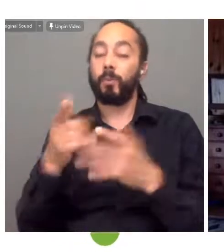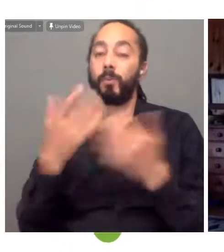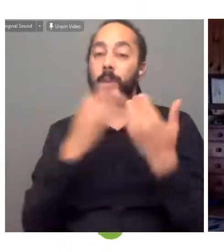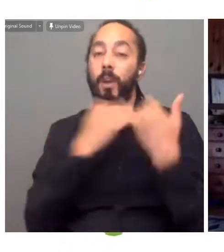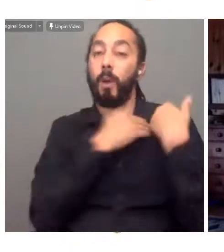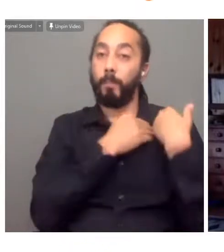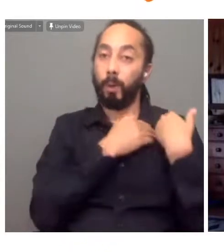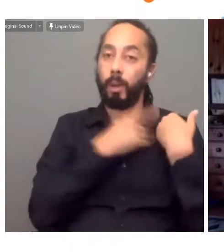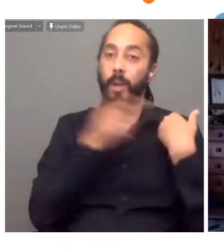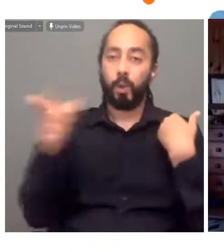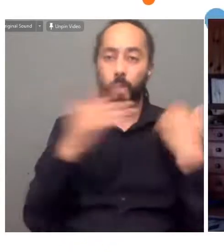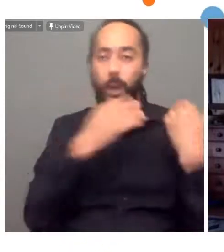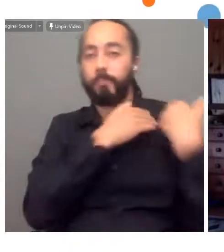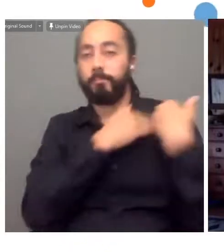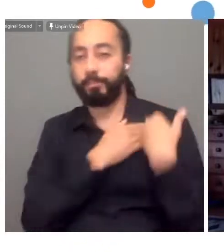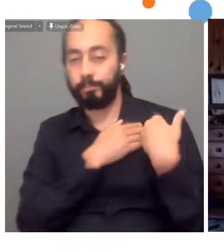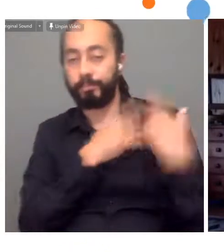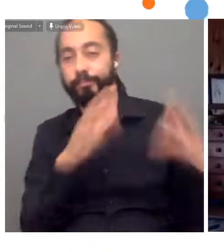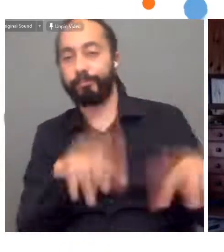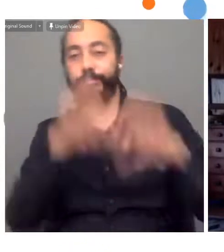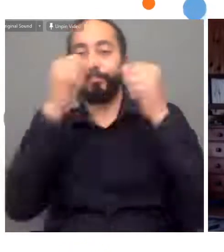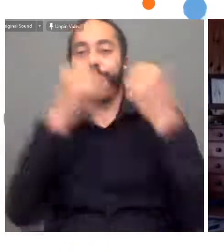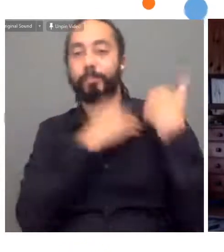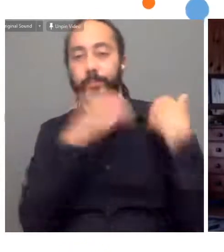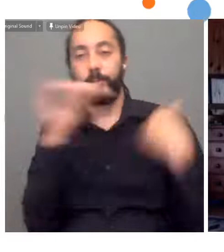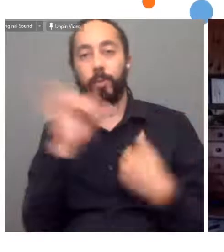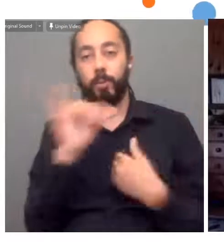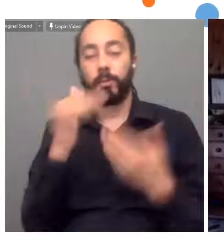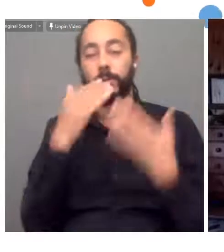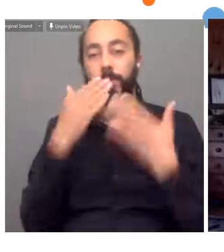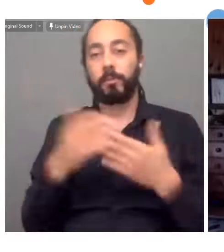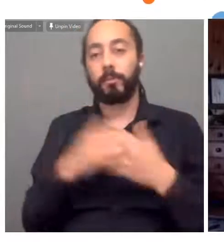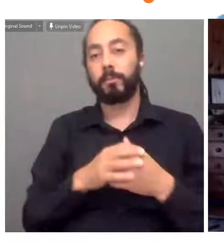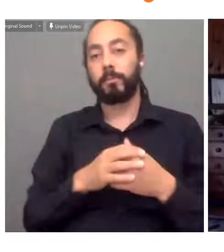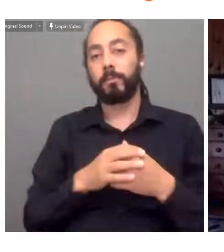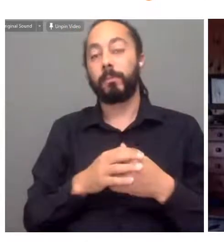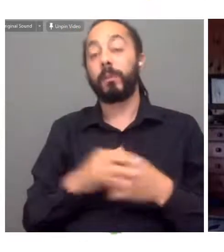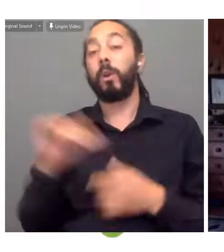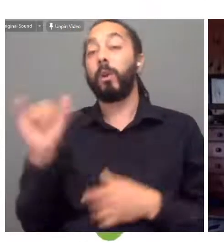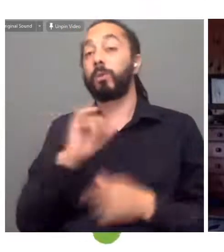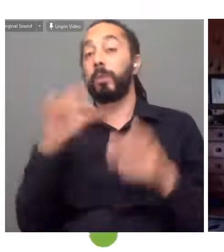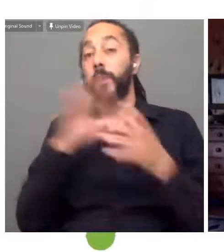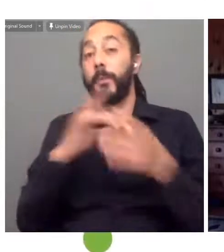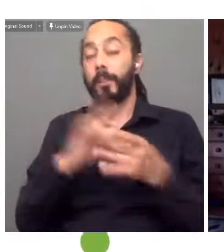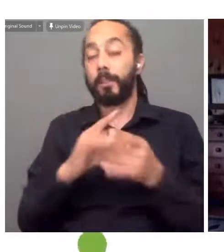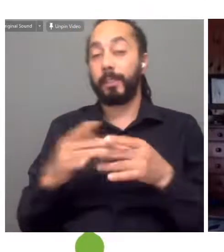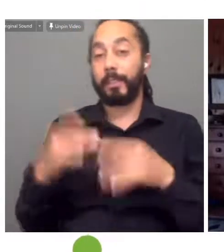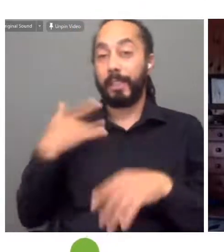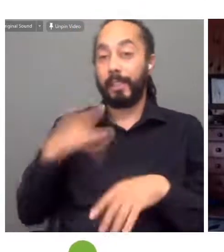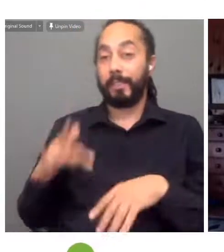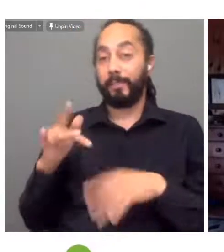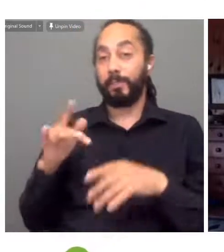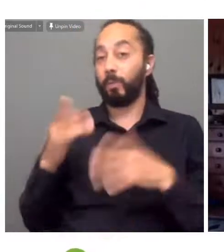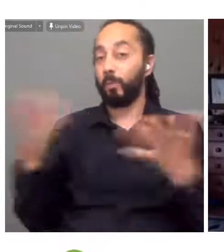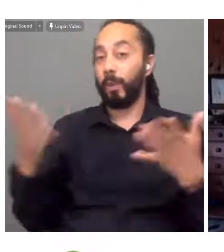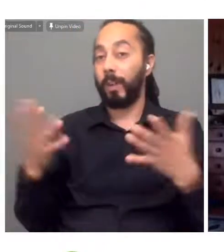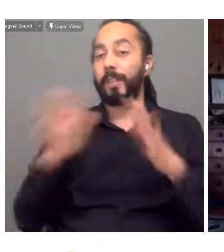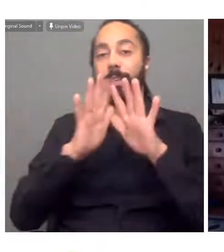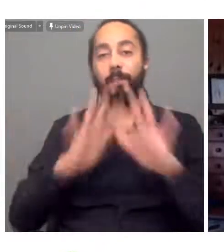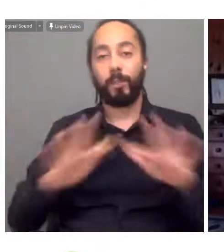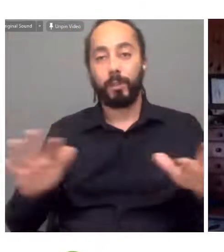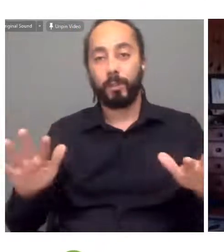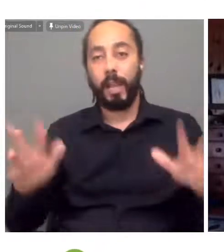In addition, you indicated sensitivity to diversity issues with which we are all